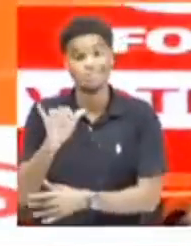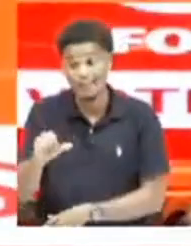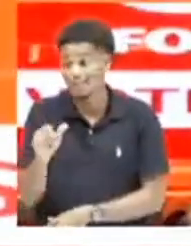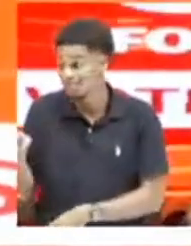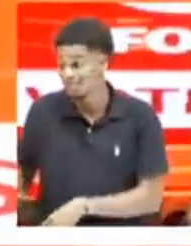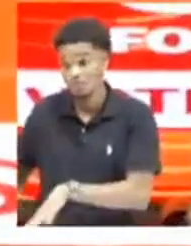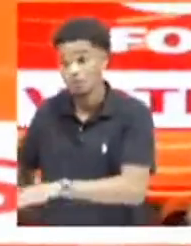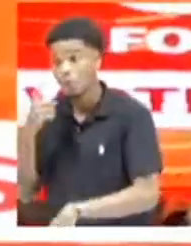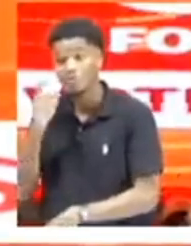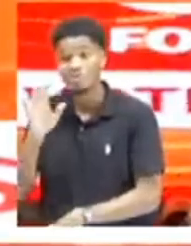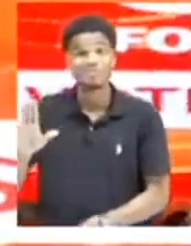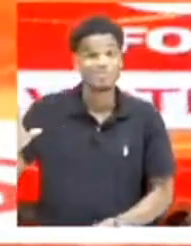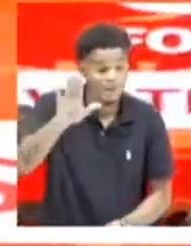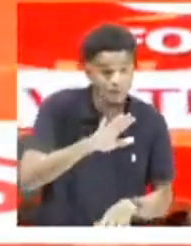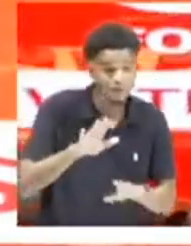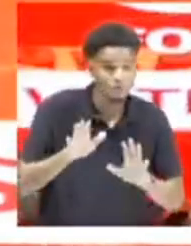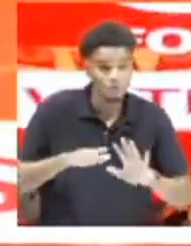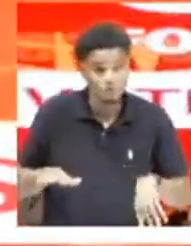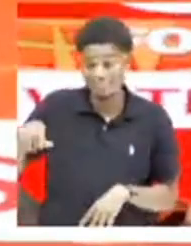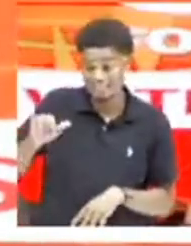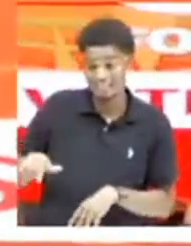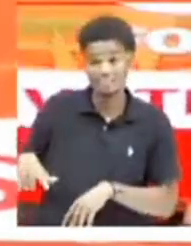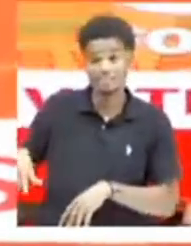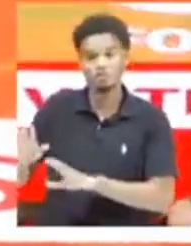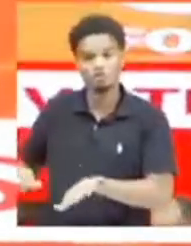poor that shouldn't be refused.